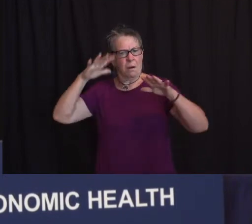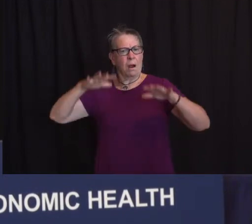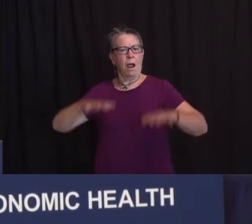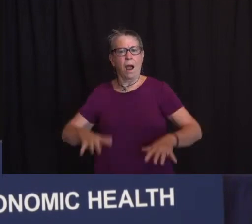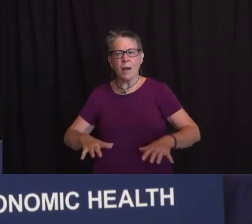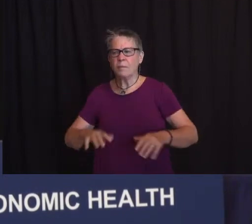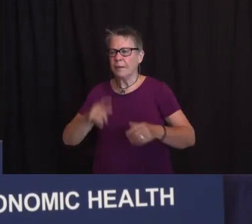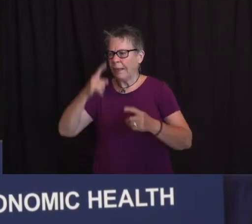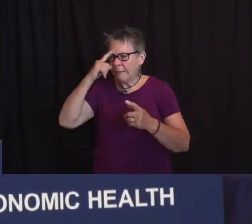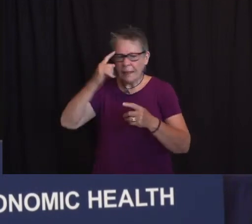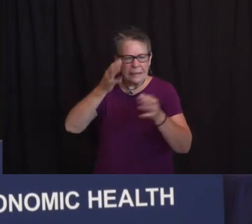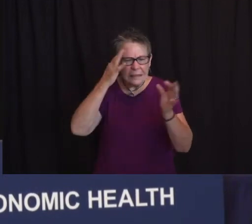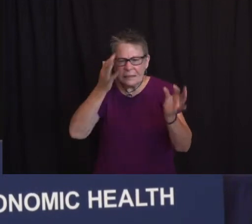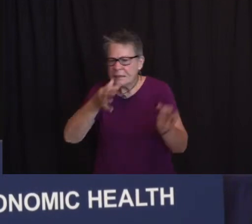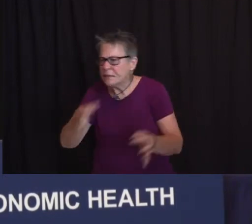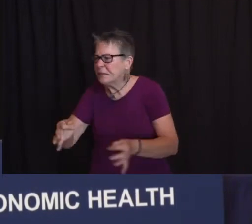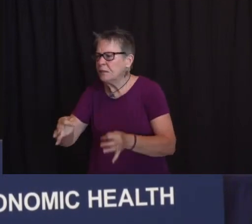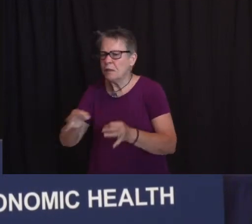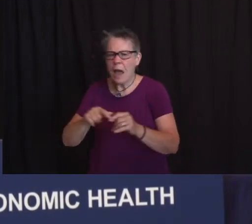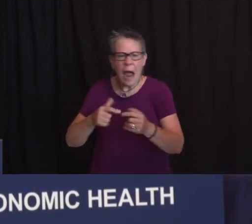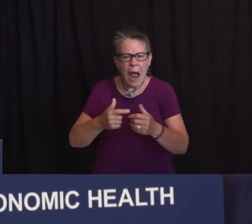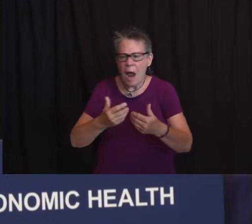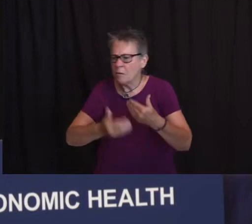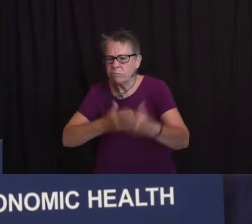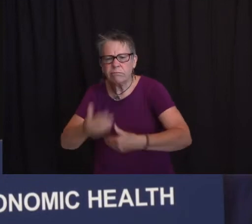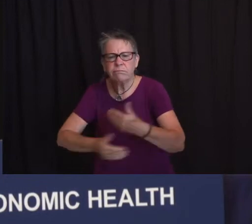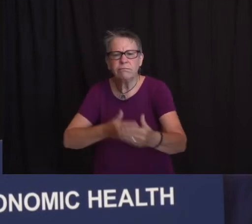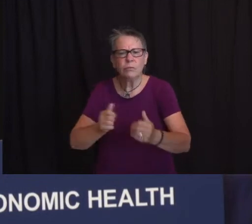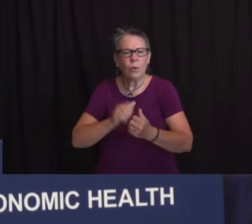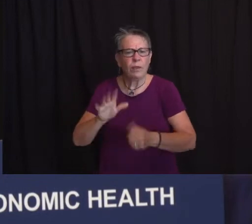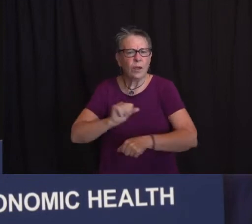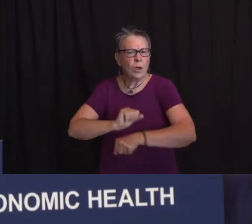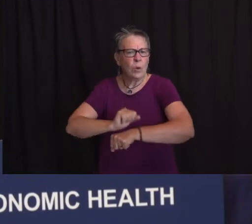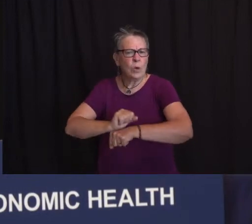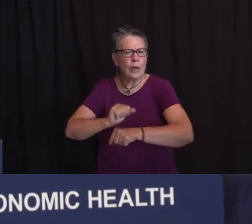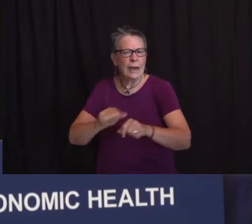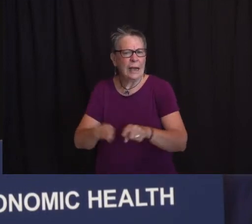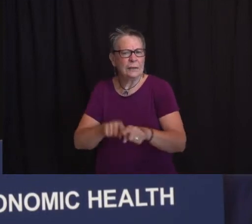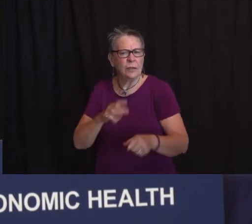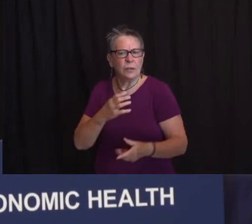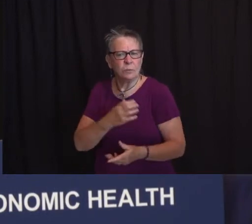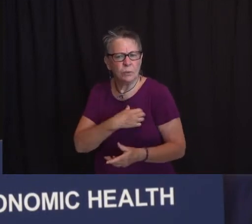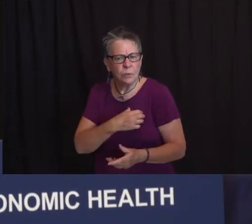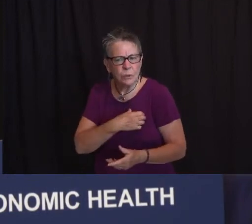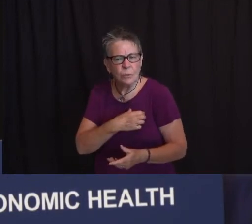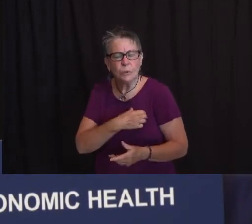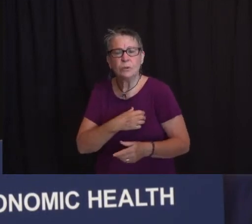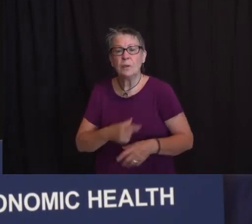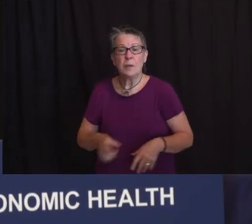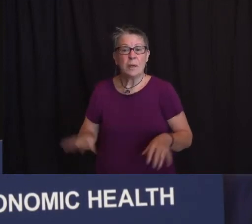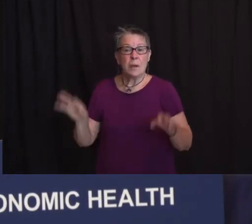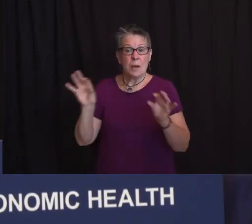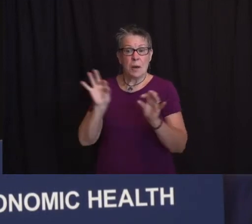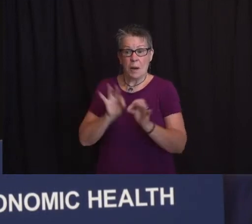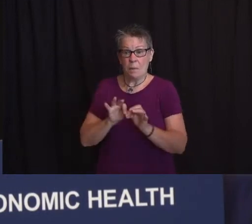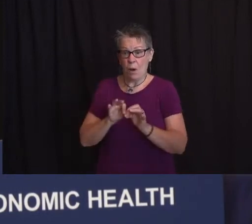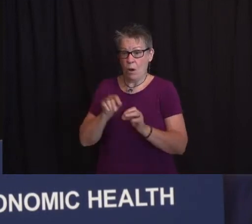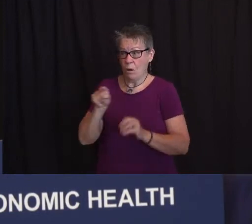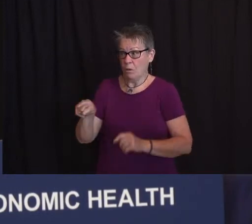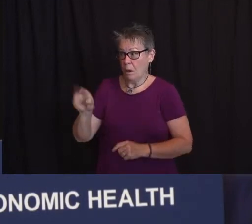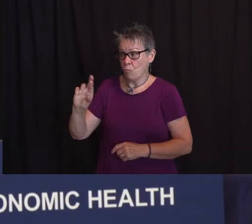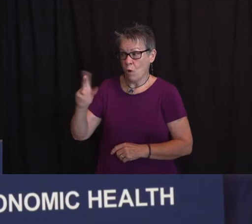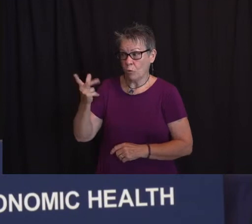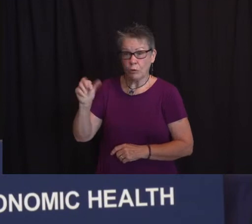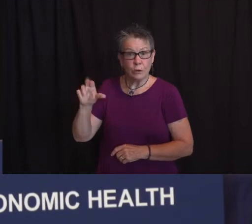it was a tremendous source of pride for us that they picked Rutgers University and the Center on Policing to have that 2-day